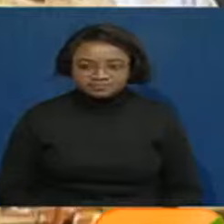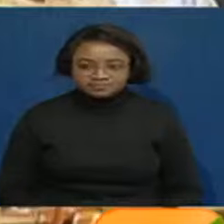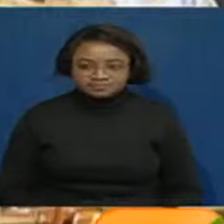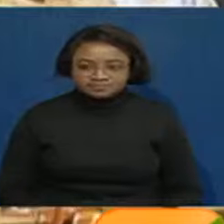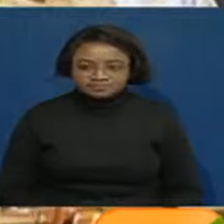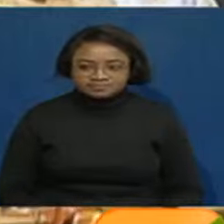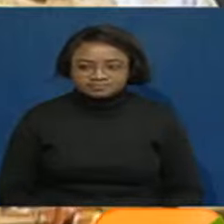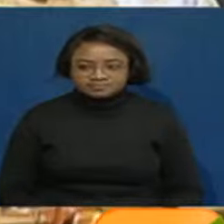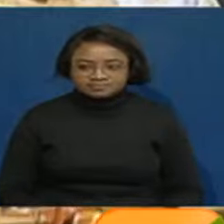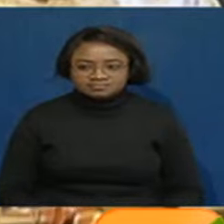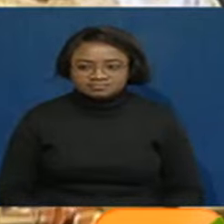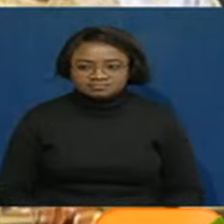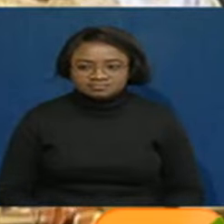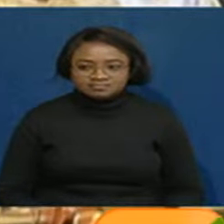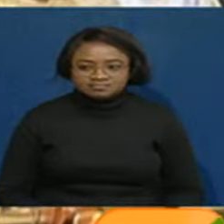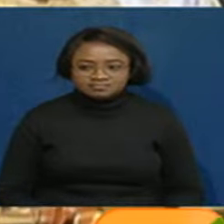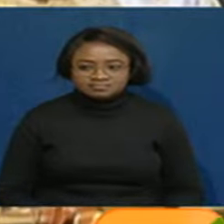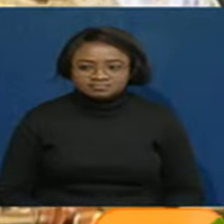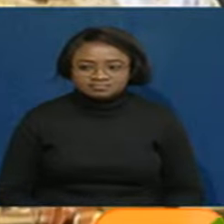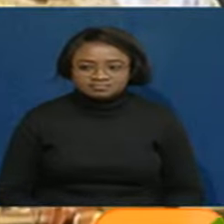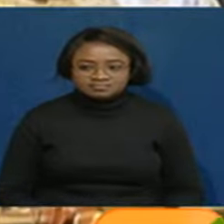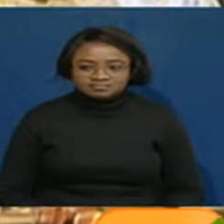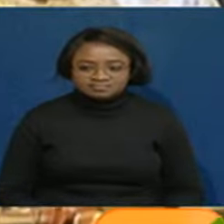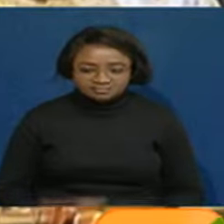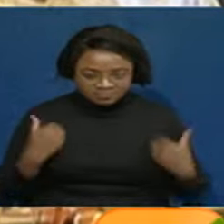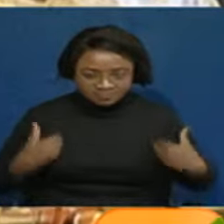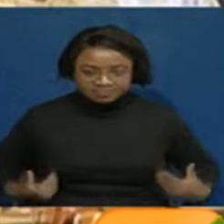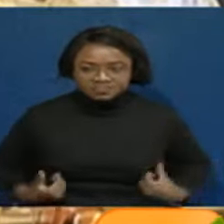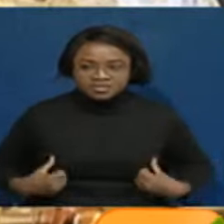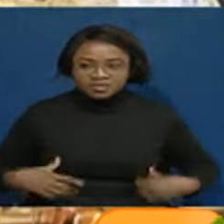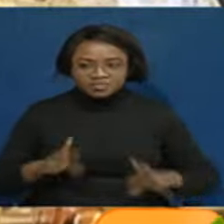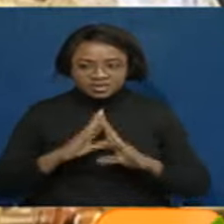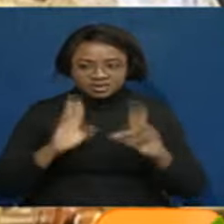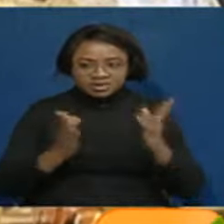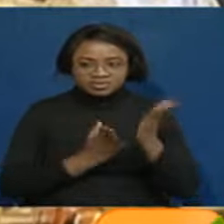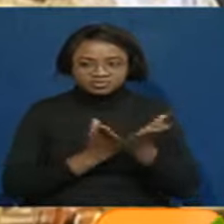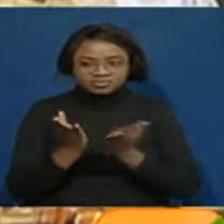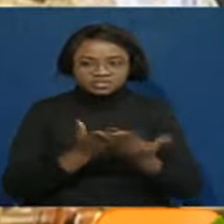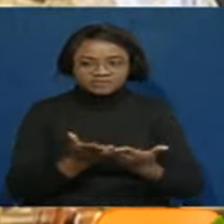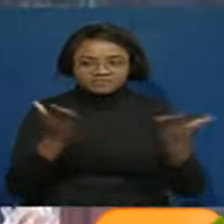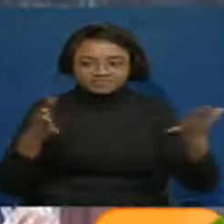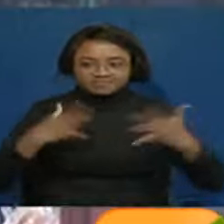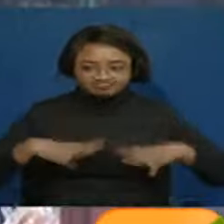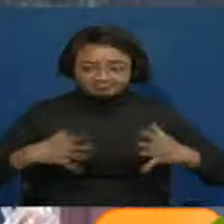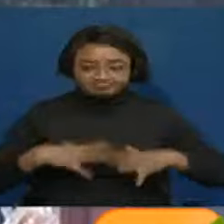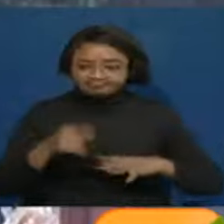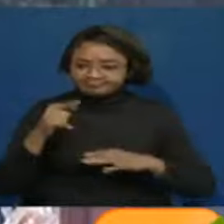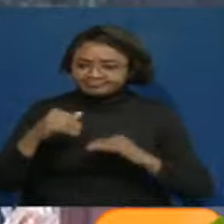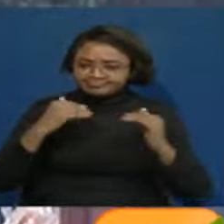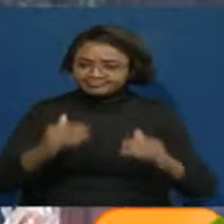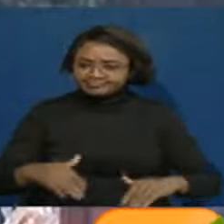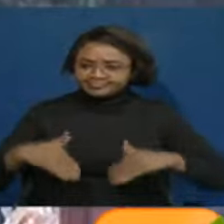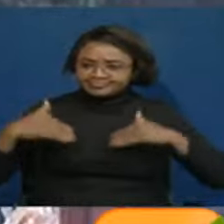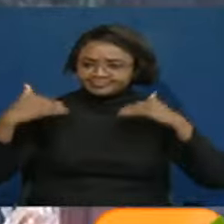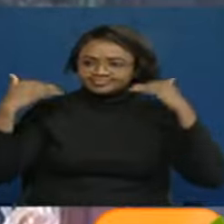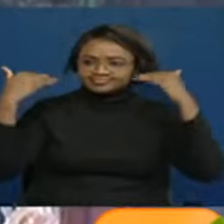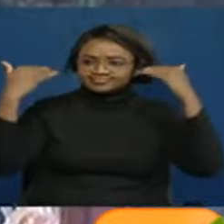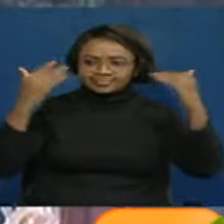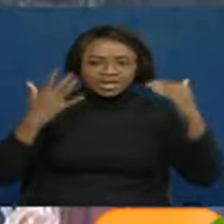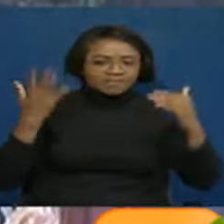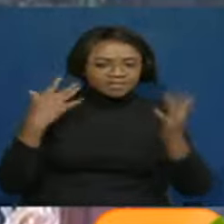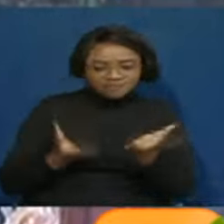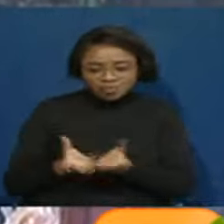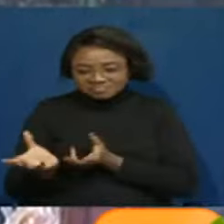diligently. Truly and diligently. Serve the people. He had risen nearly meteorically from a